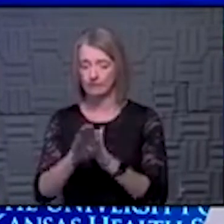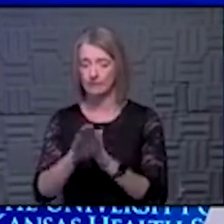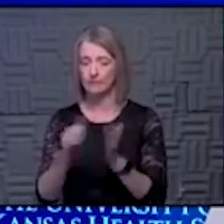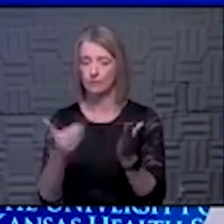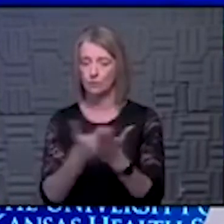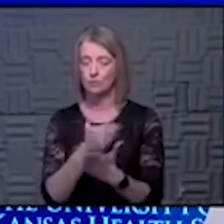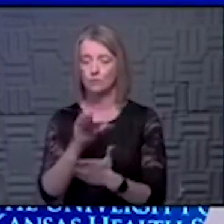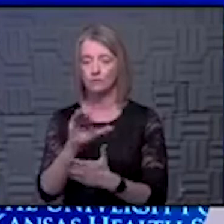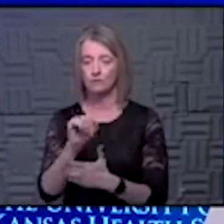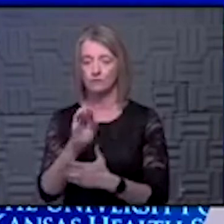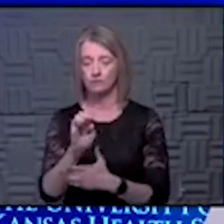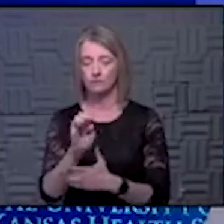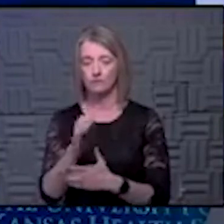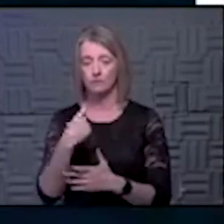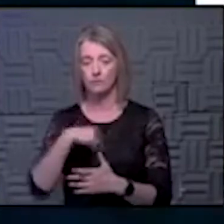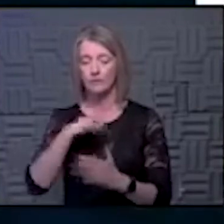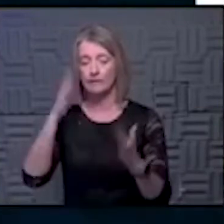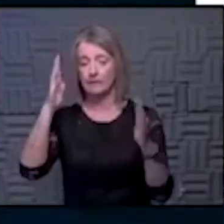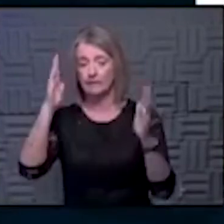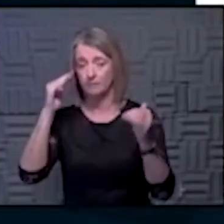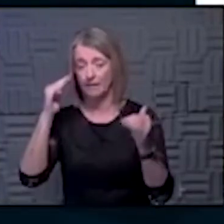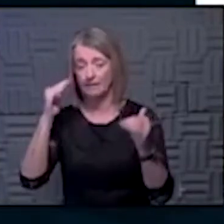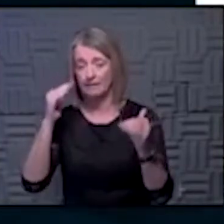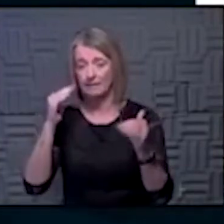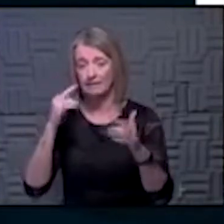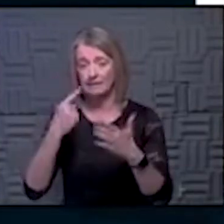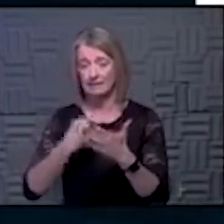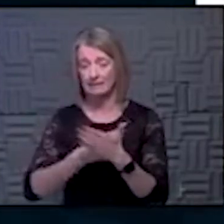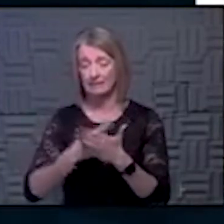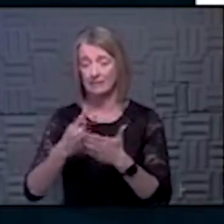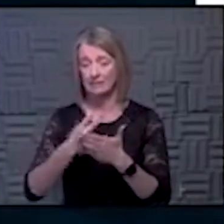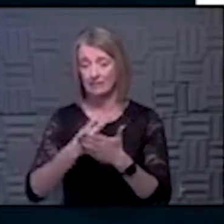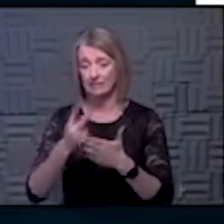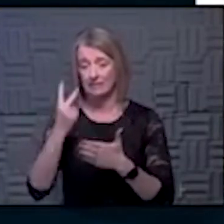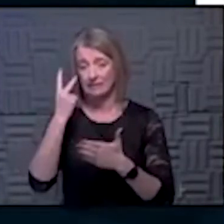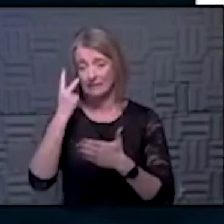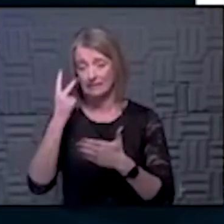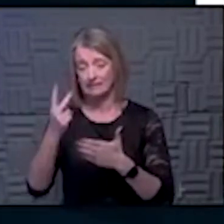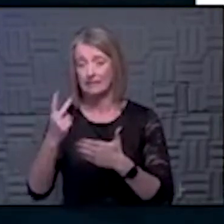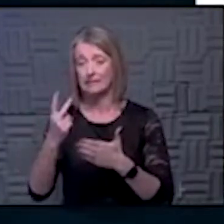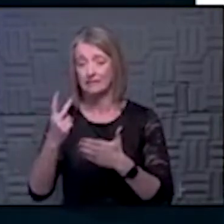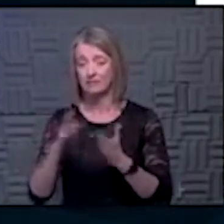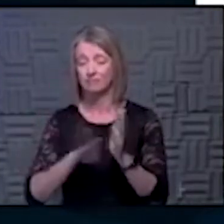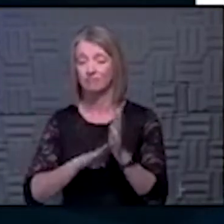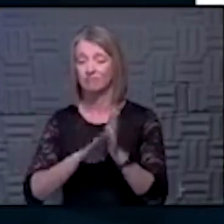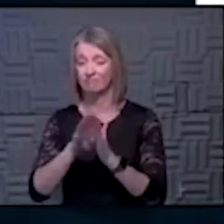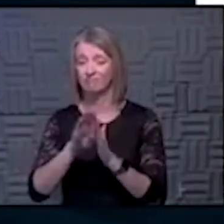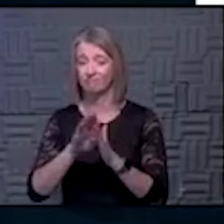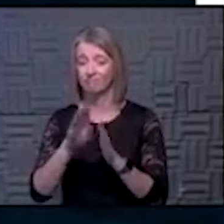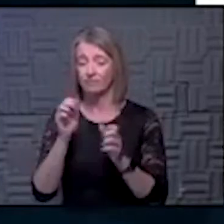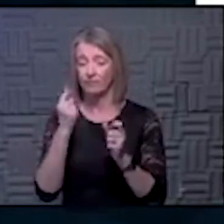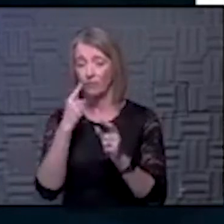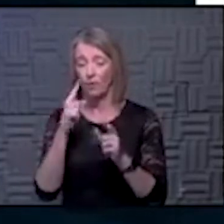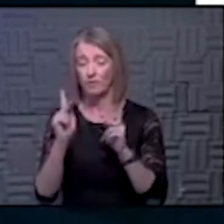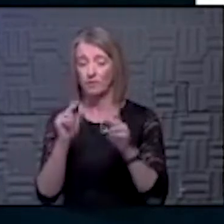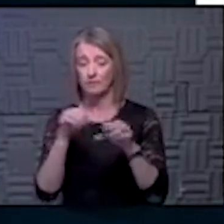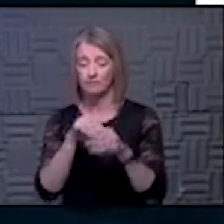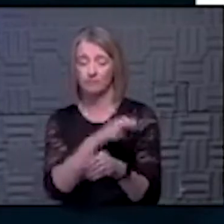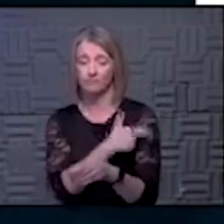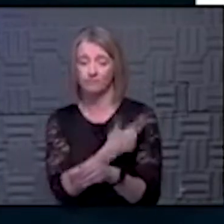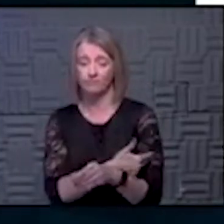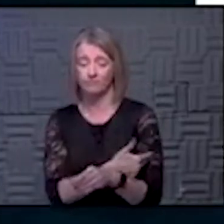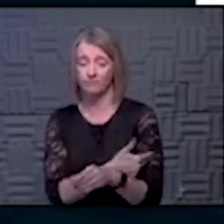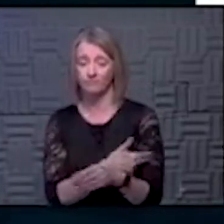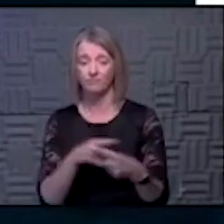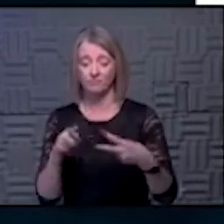And that means we have to expect that in the next couple of weeks, we are going to see a rapid increase in hospitalizations. So I would say at this point,